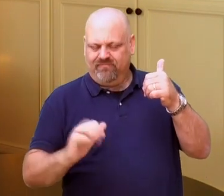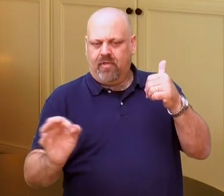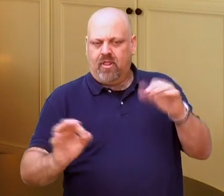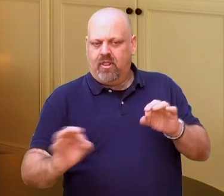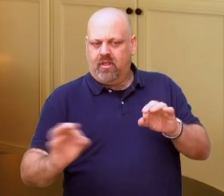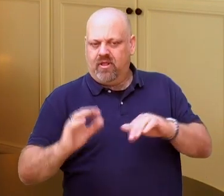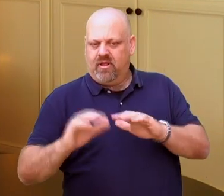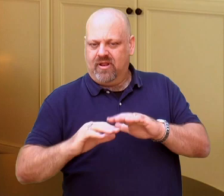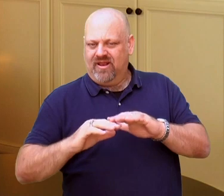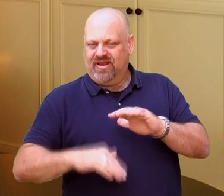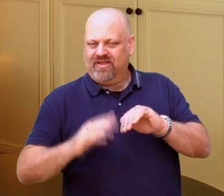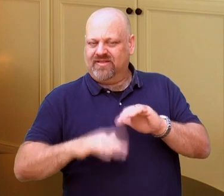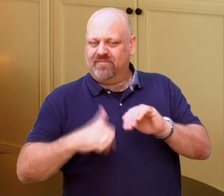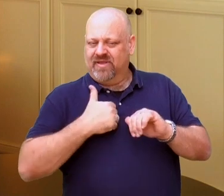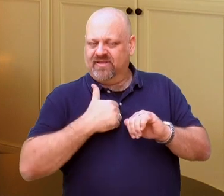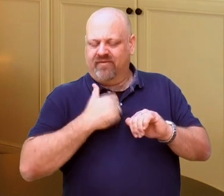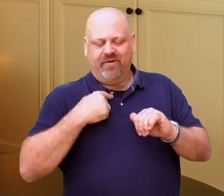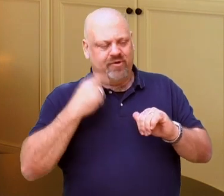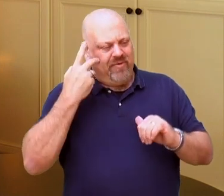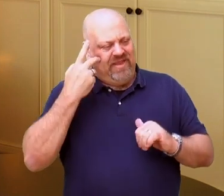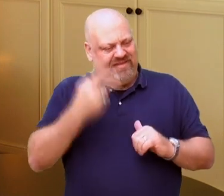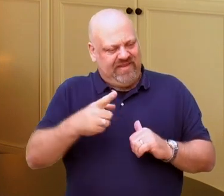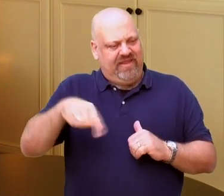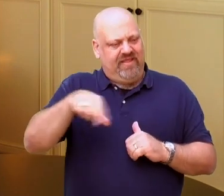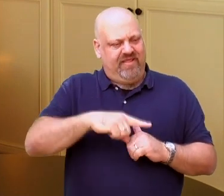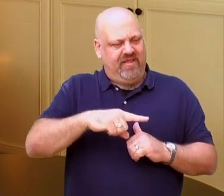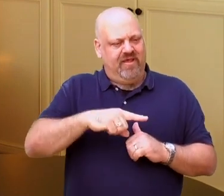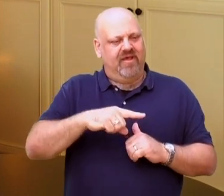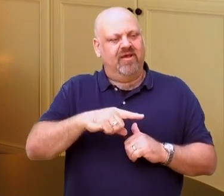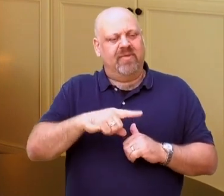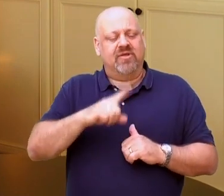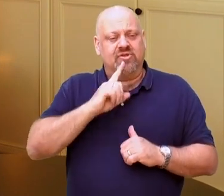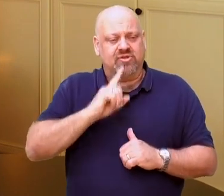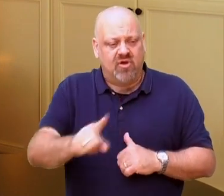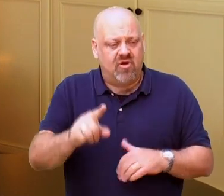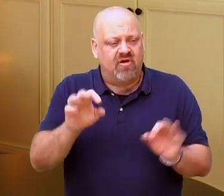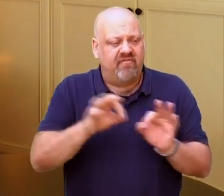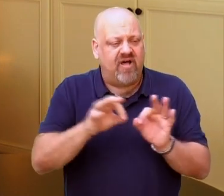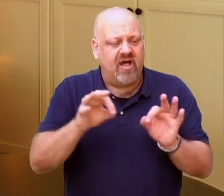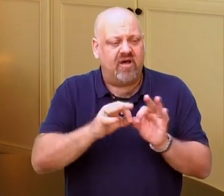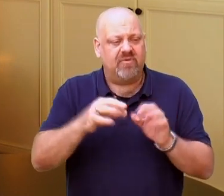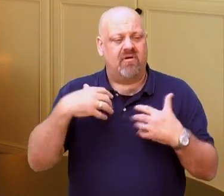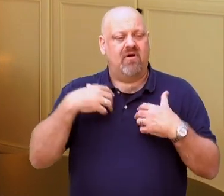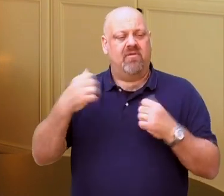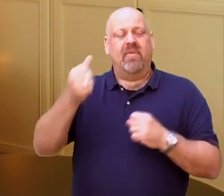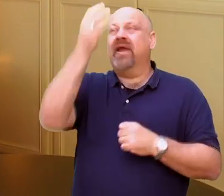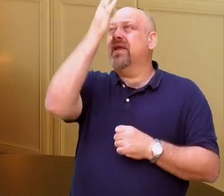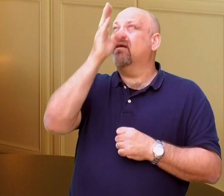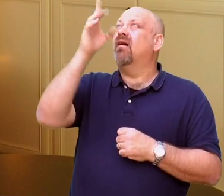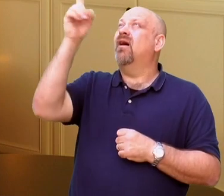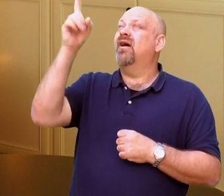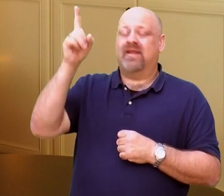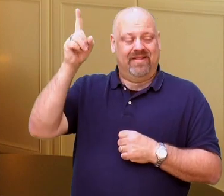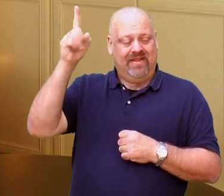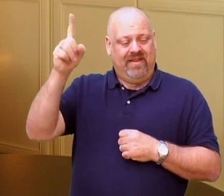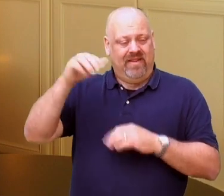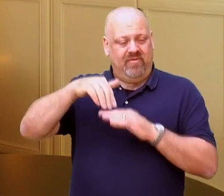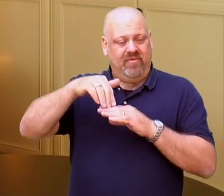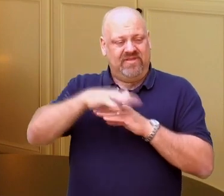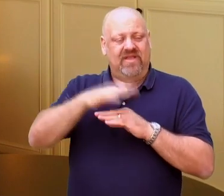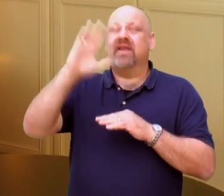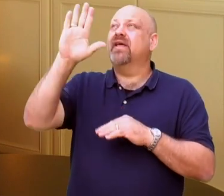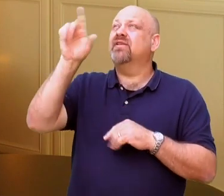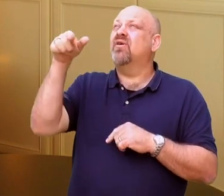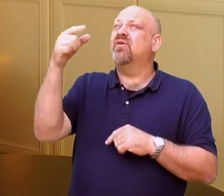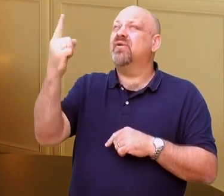than myself? Or do I see them as so valuable to Almighty God that he